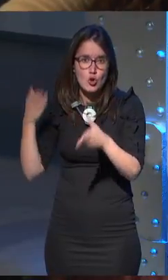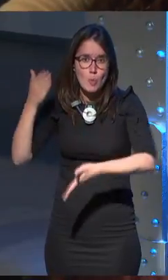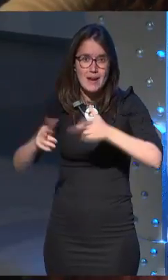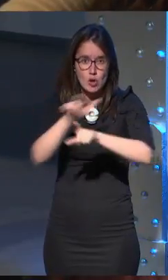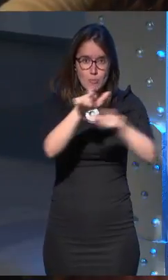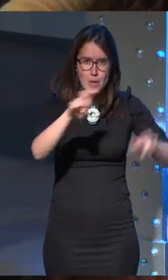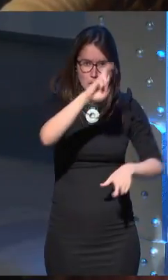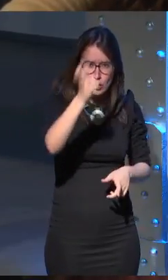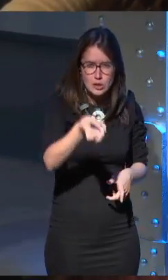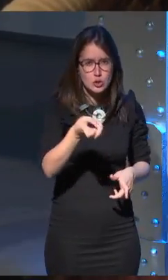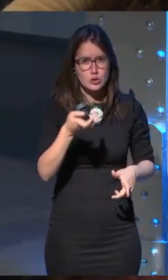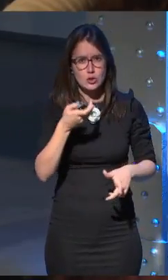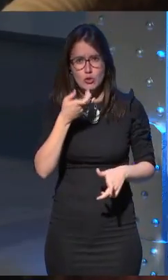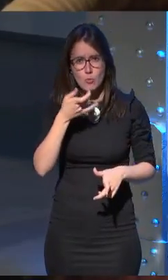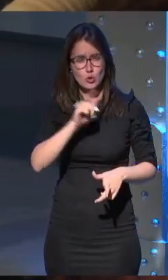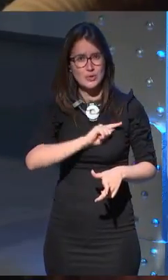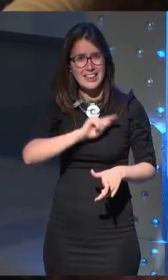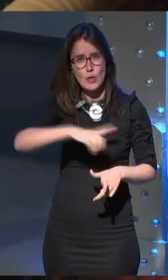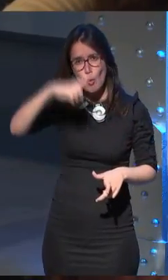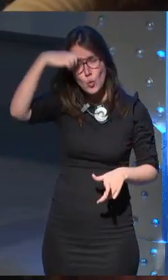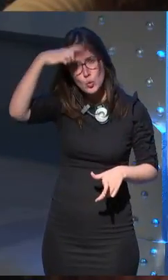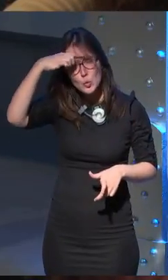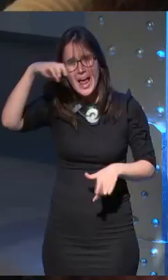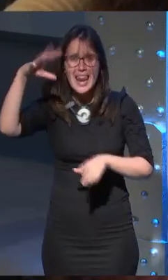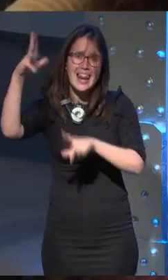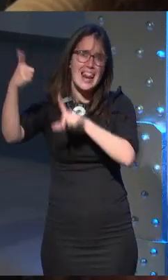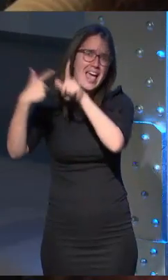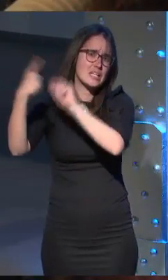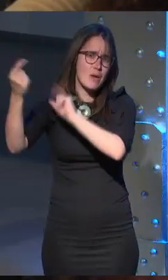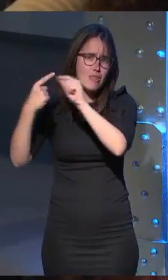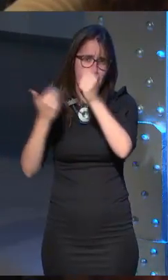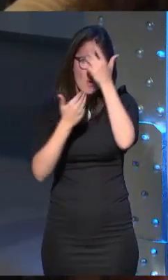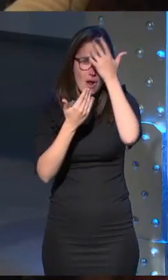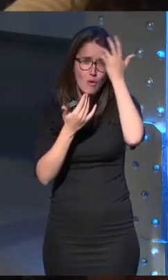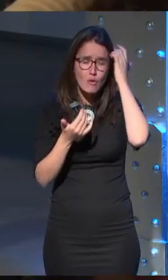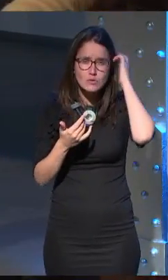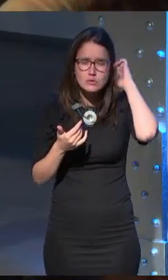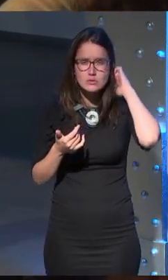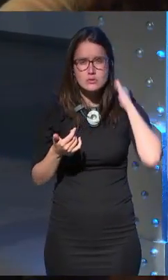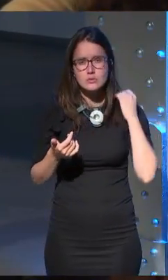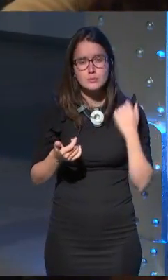bonds with these people? Do you have like your own space culture?